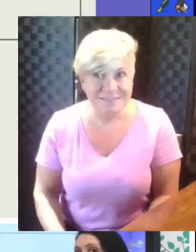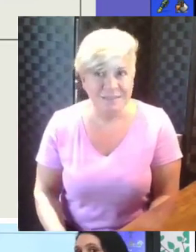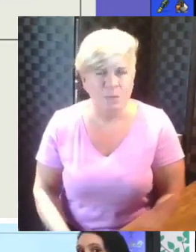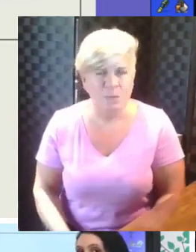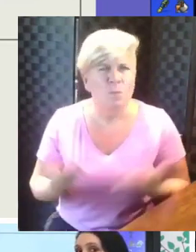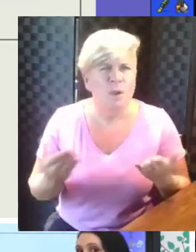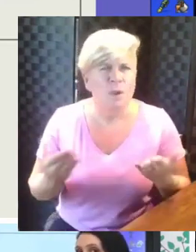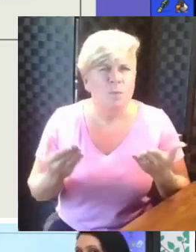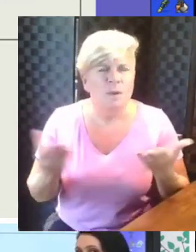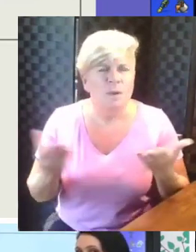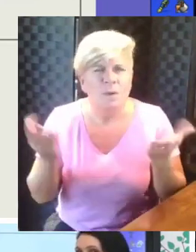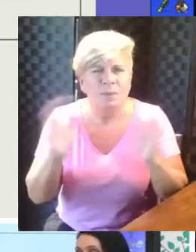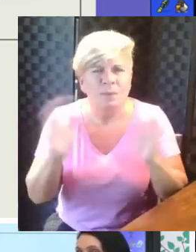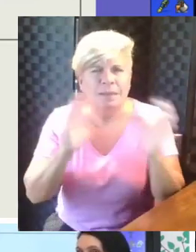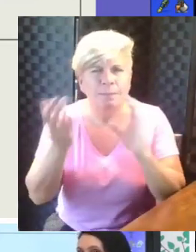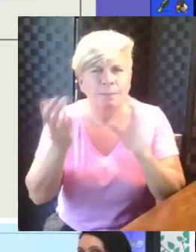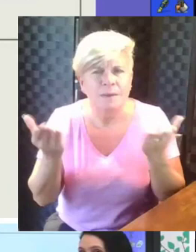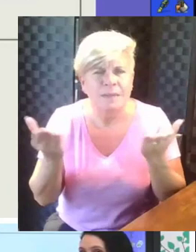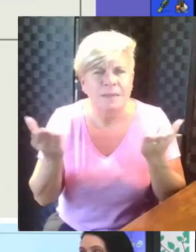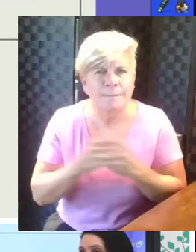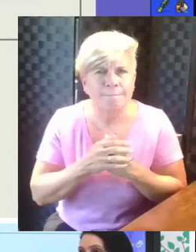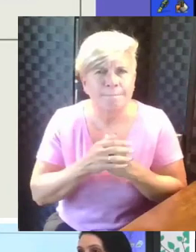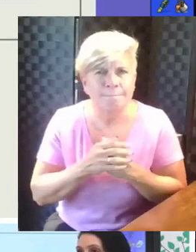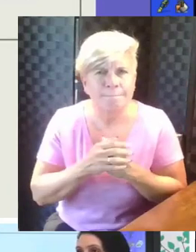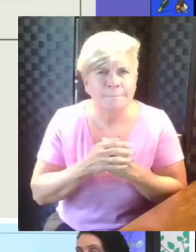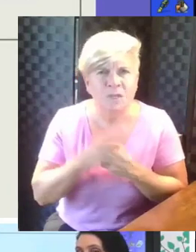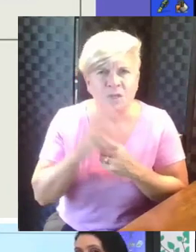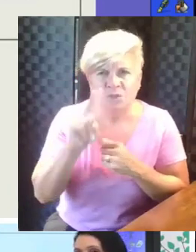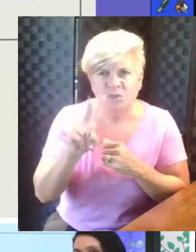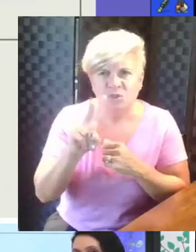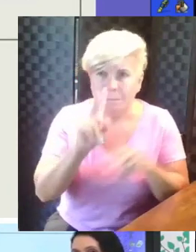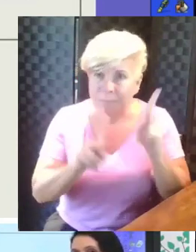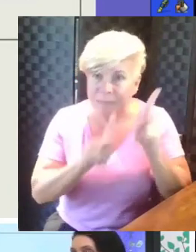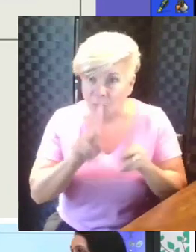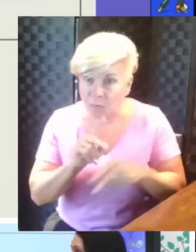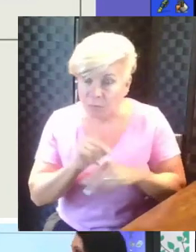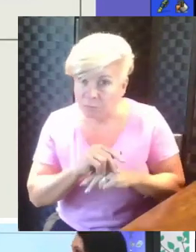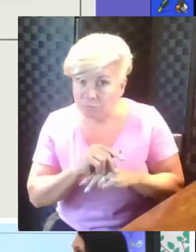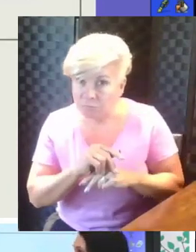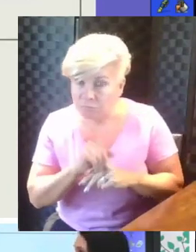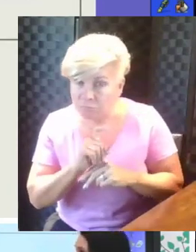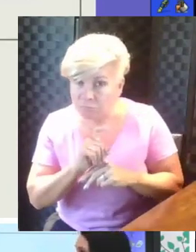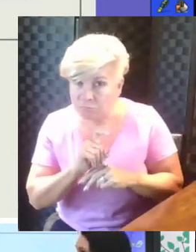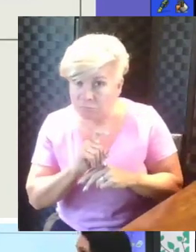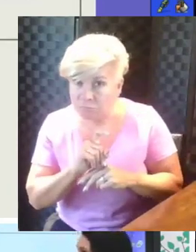What are we comparing in this problem? Is it two people?